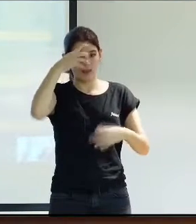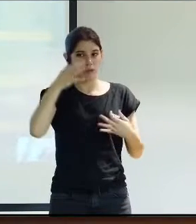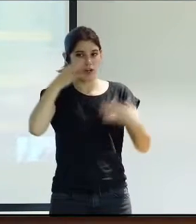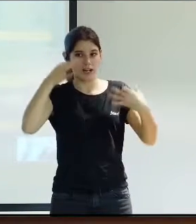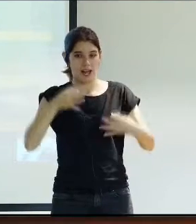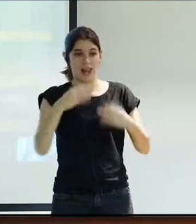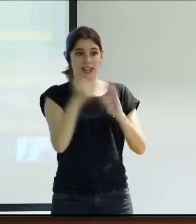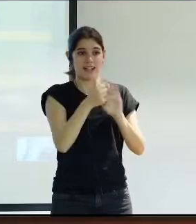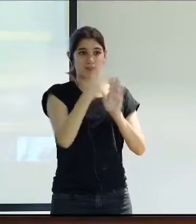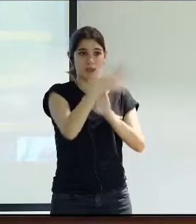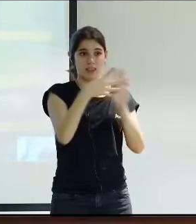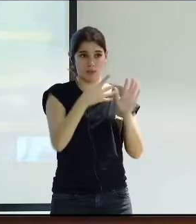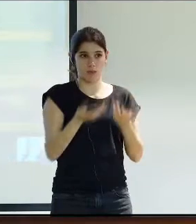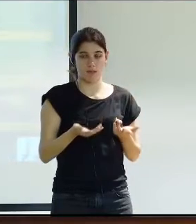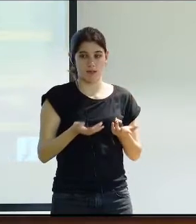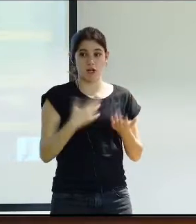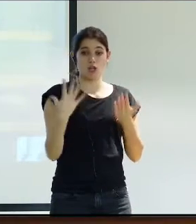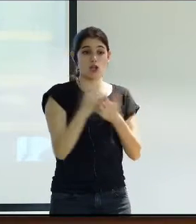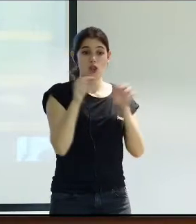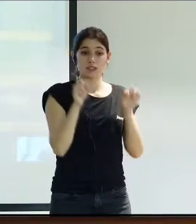the website of the committee.